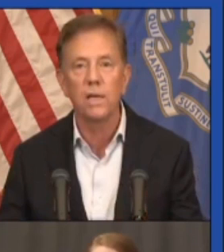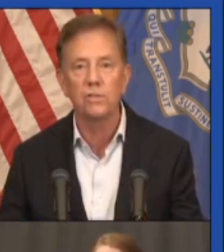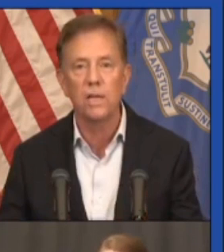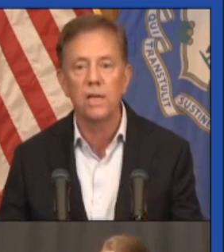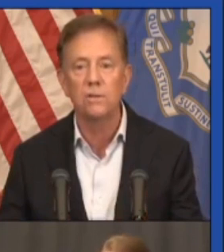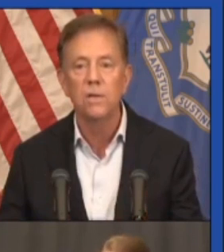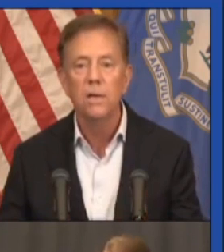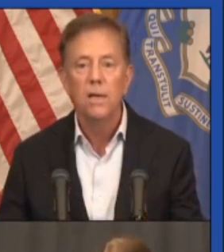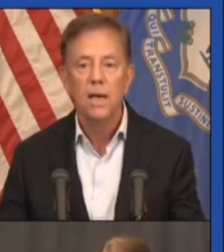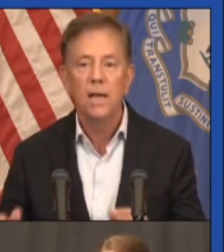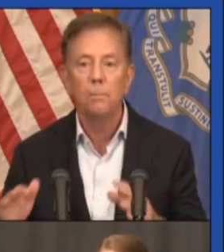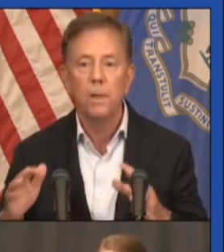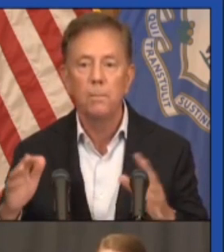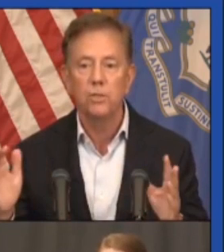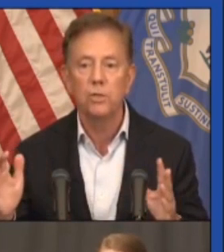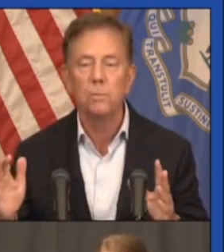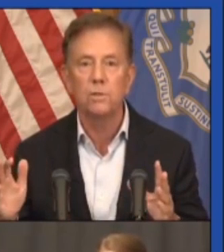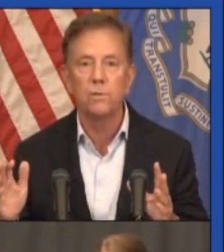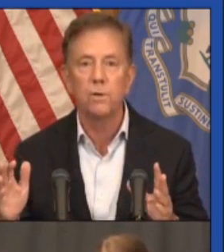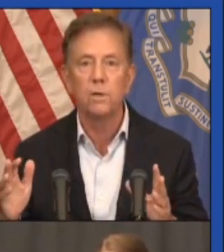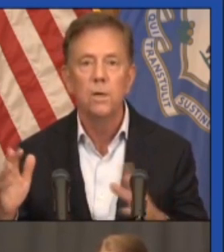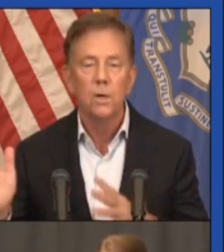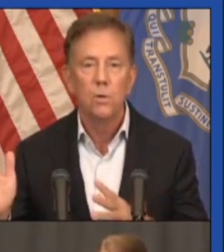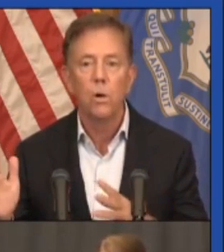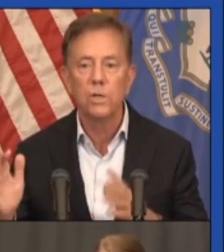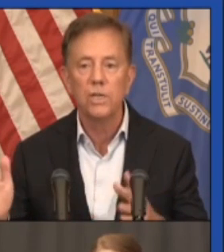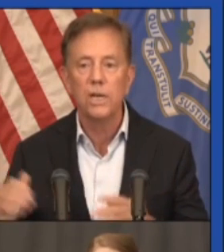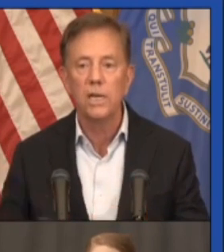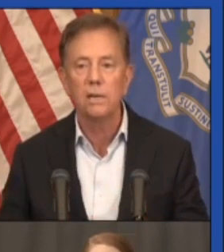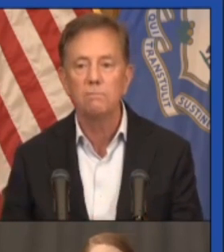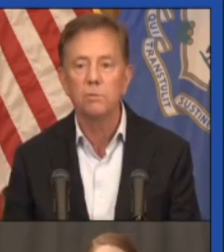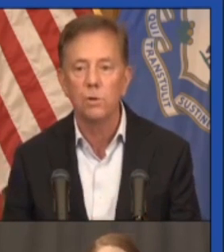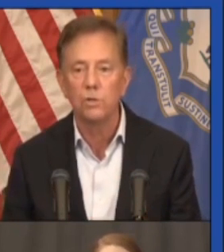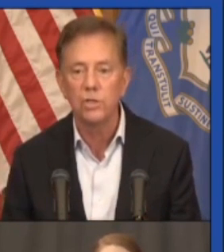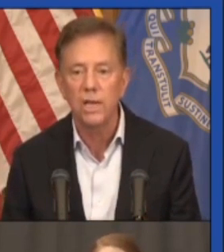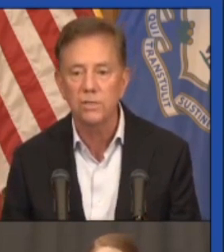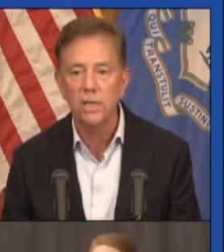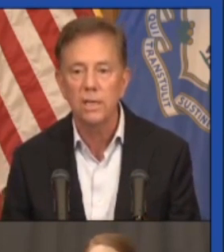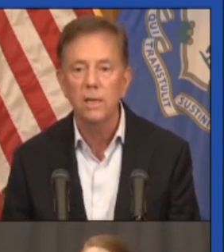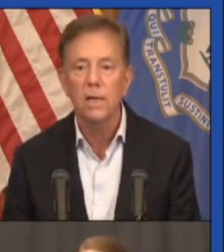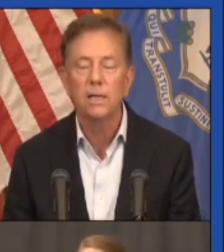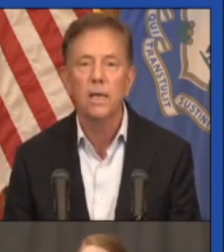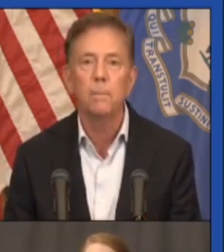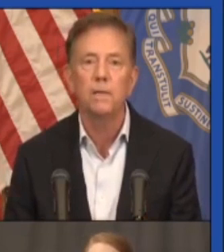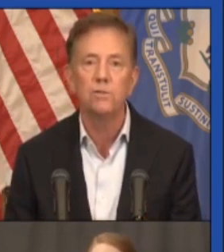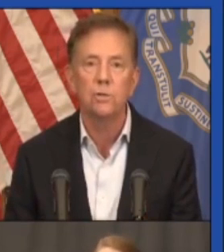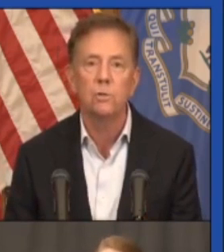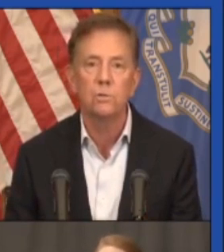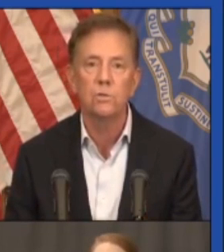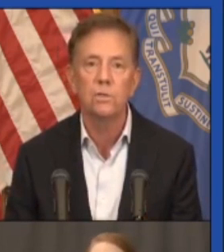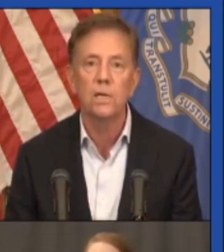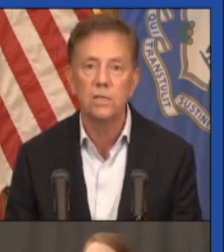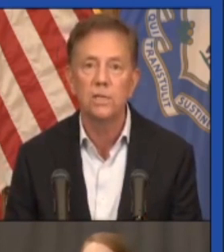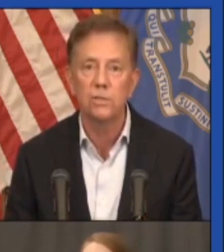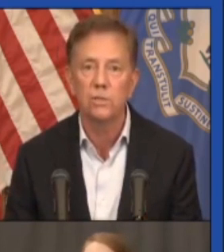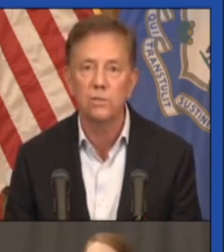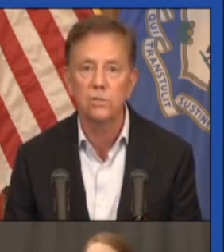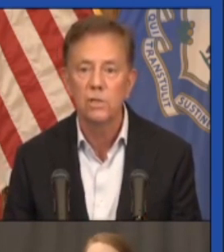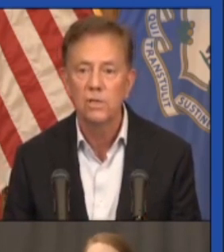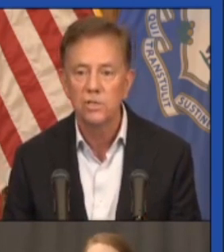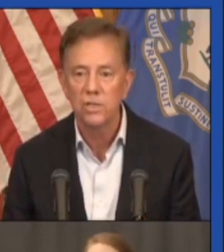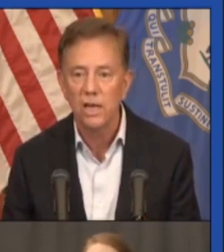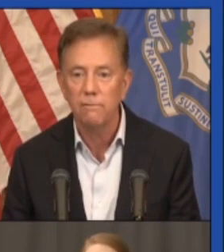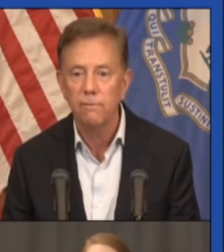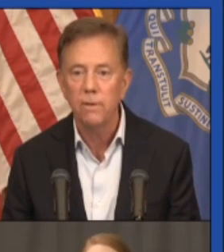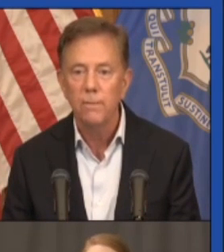confidence of where they stand, and help them in terms of quarantining, surge testing, and keeping students and